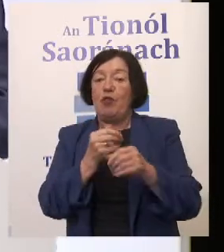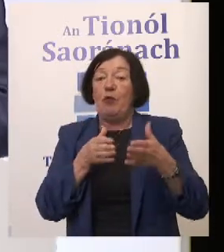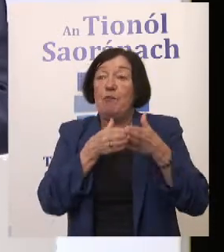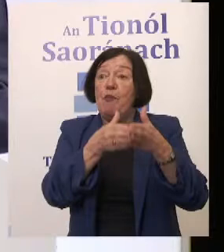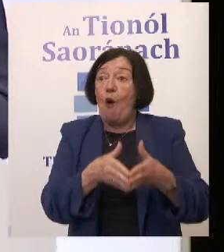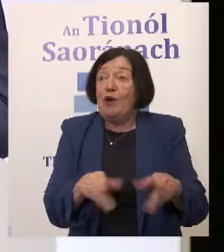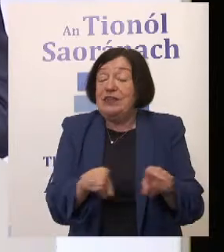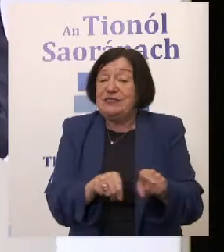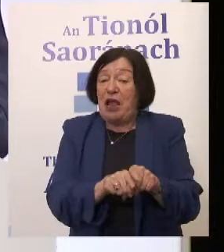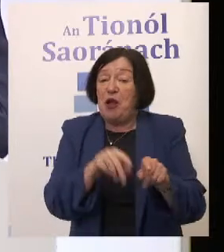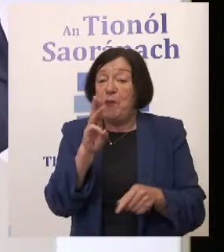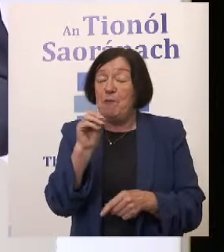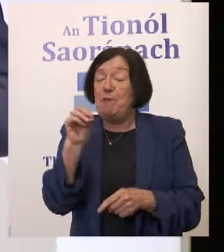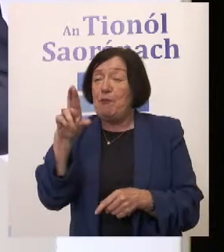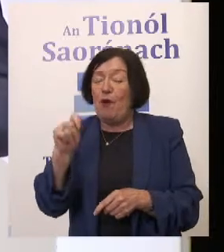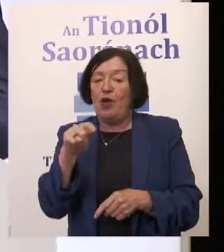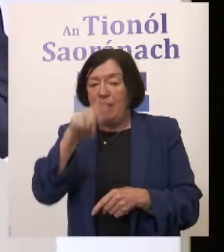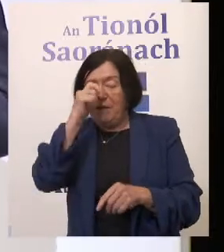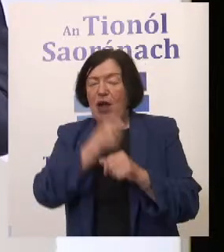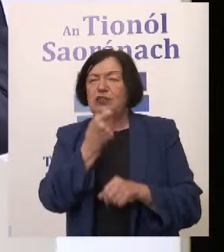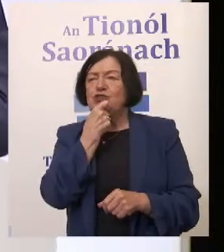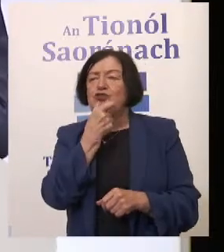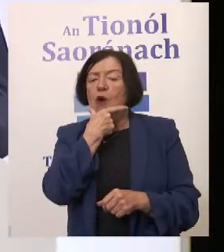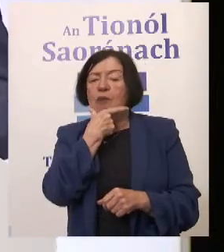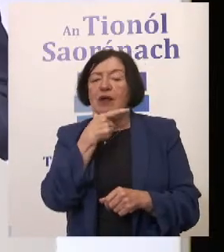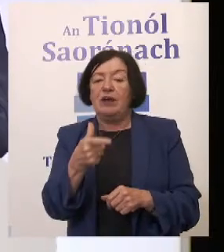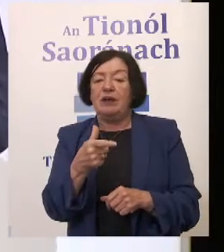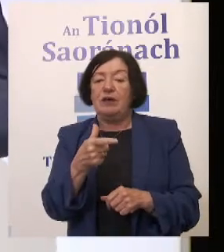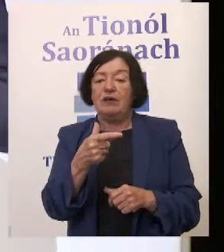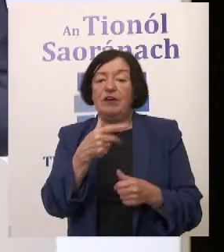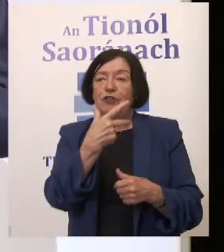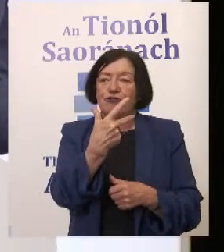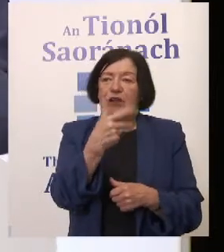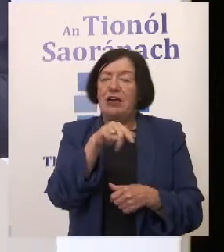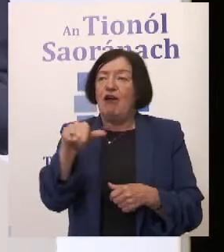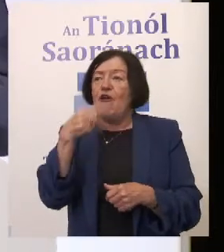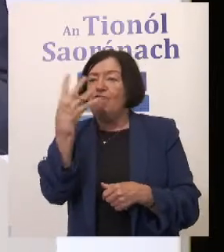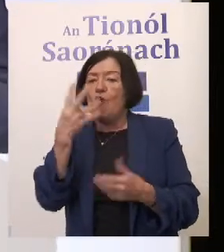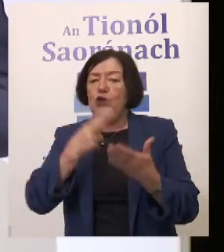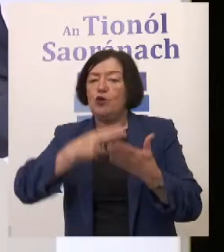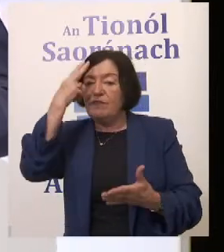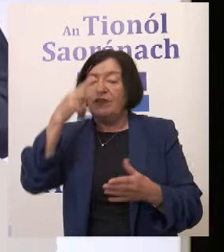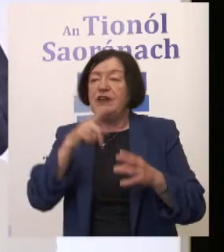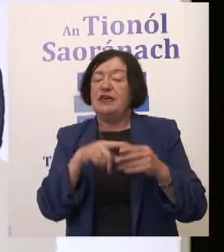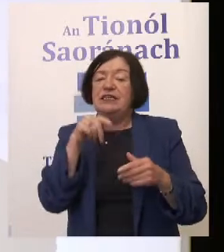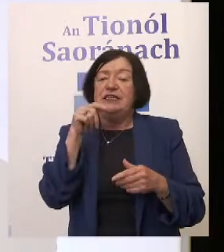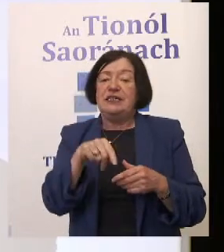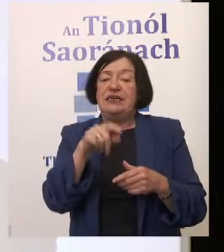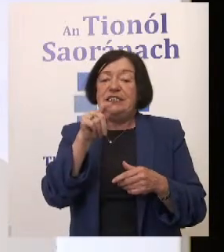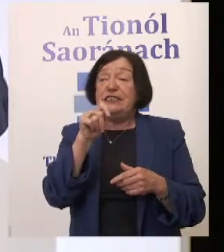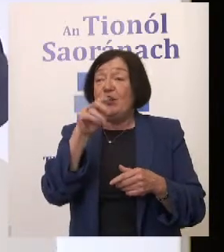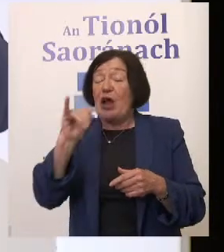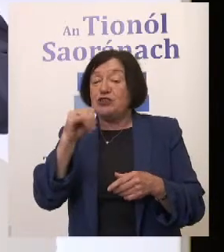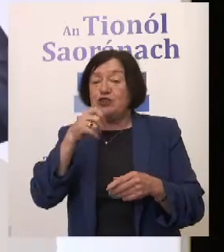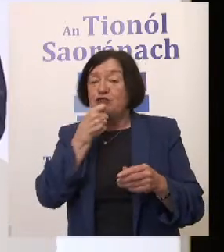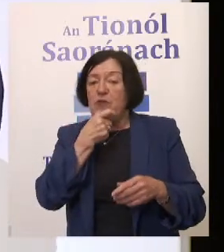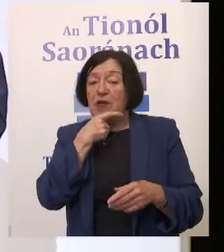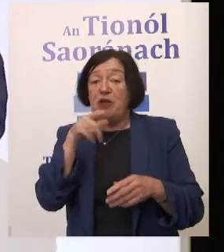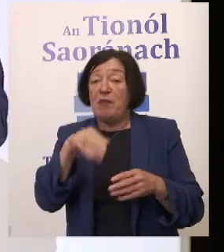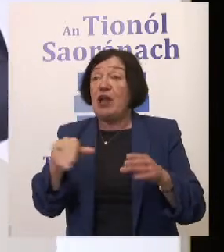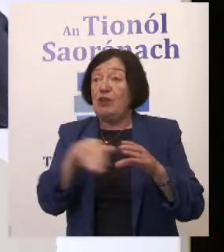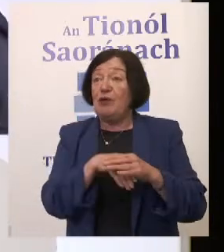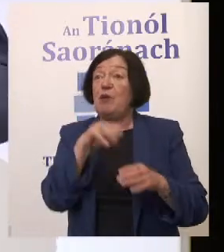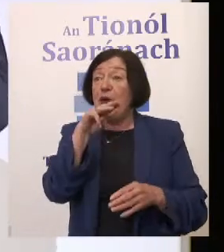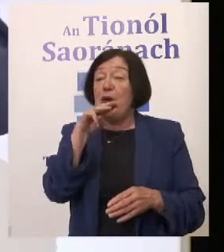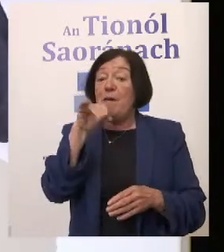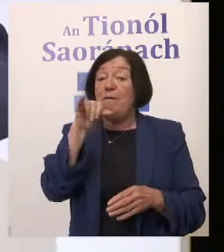reasons. And you think about Dublin in terms of 3, if not 4 universities with TU Dublin, for example. And you probably might include Maynooth